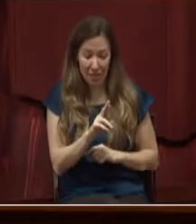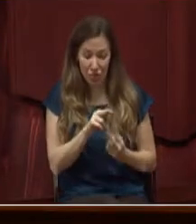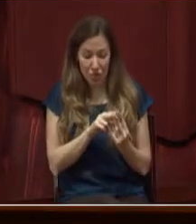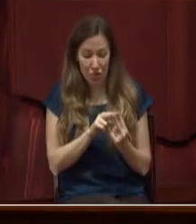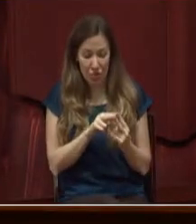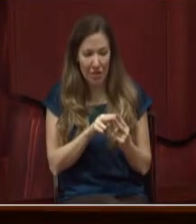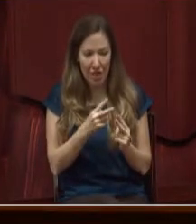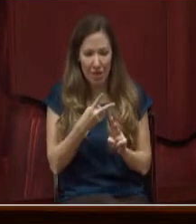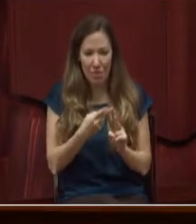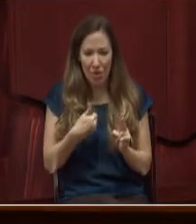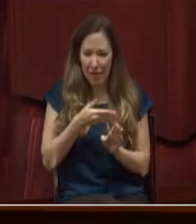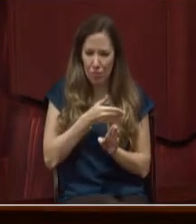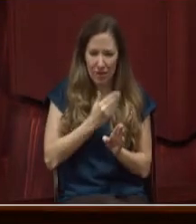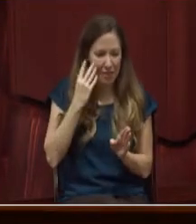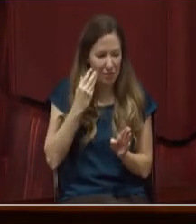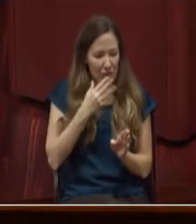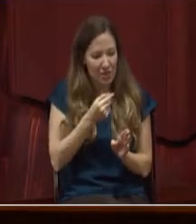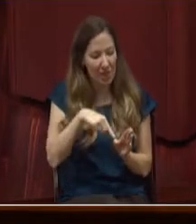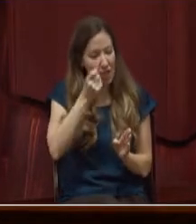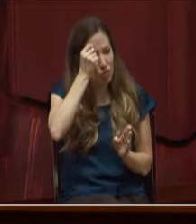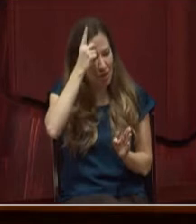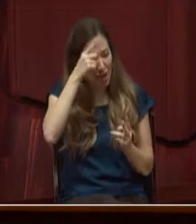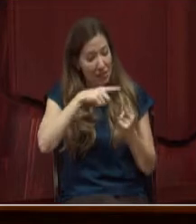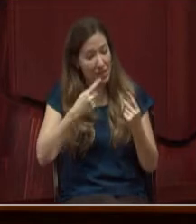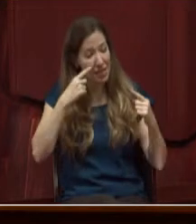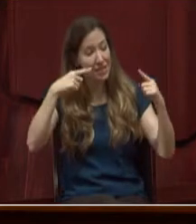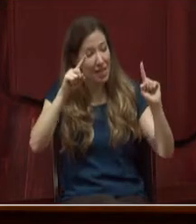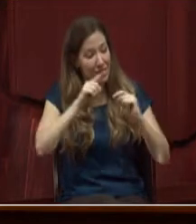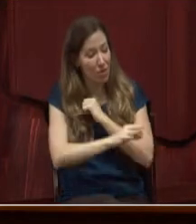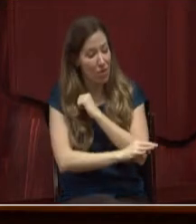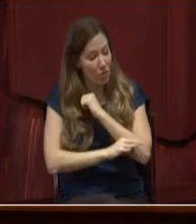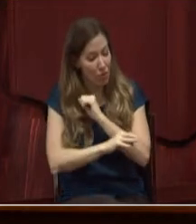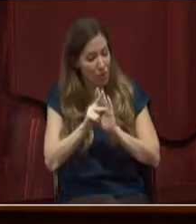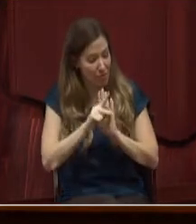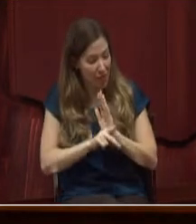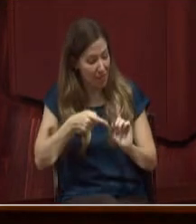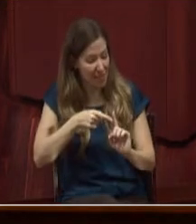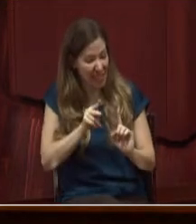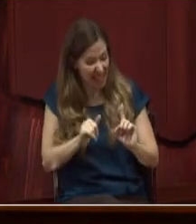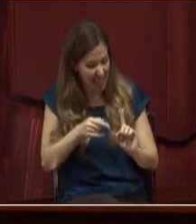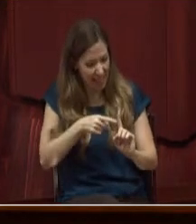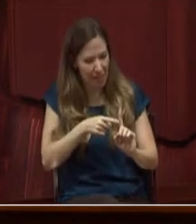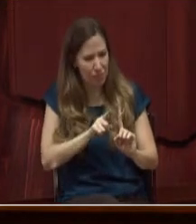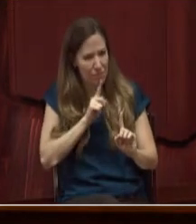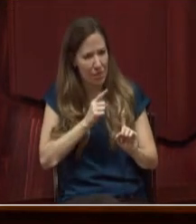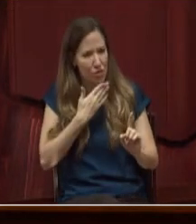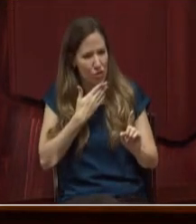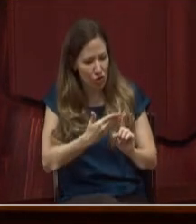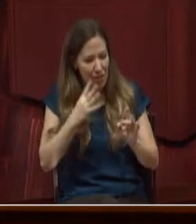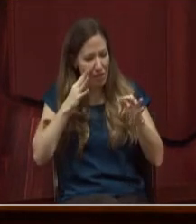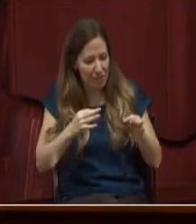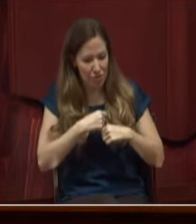that, as Nixon said, a successful foreign policy, the key to it is the decision-making process. And so both Nixon and Kissinger